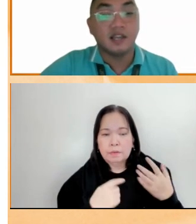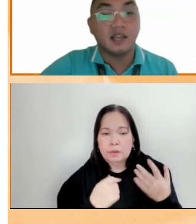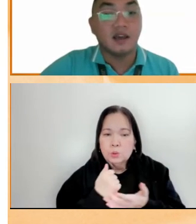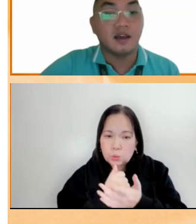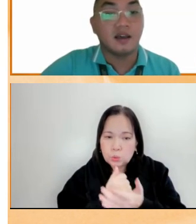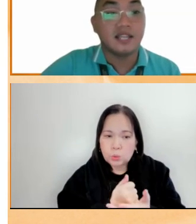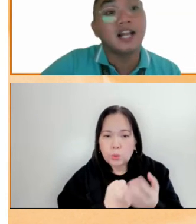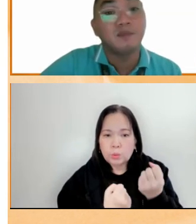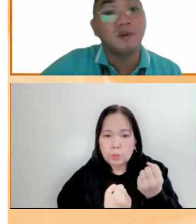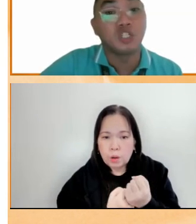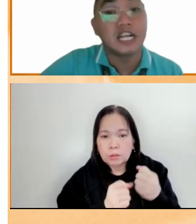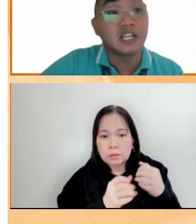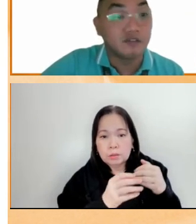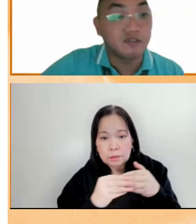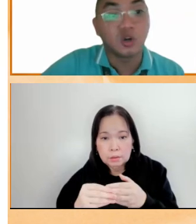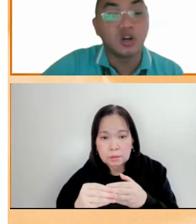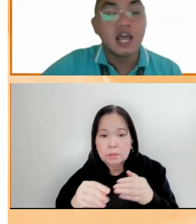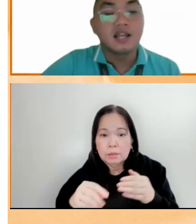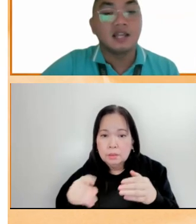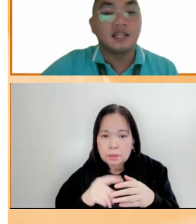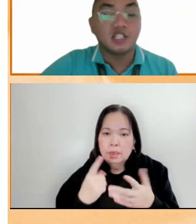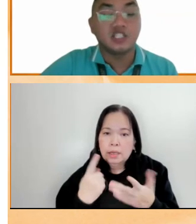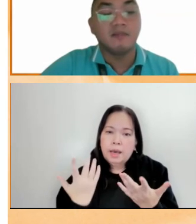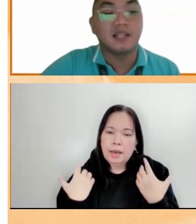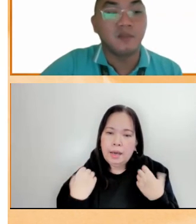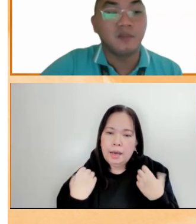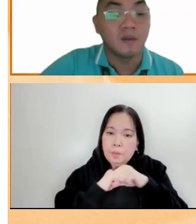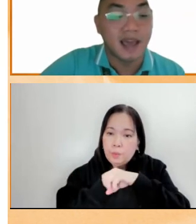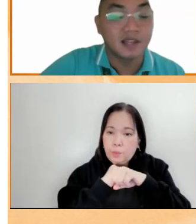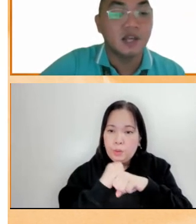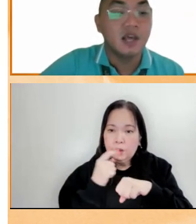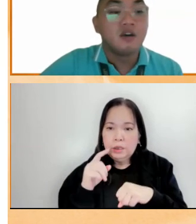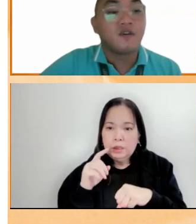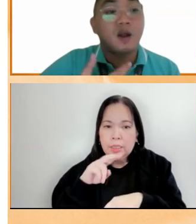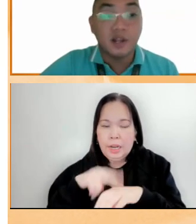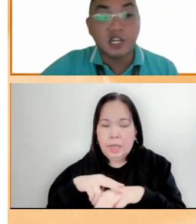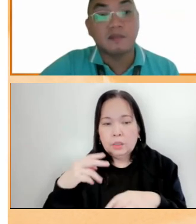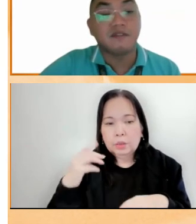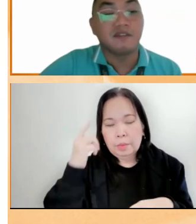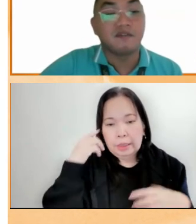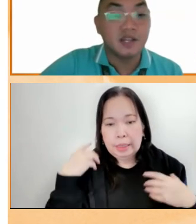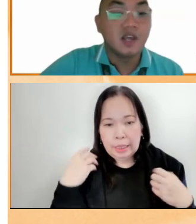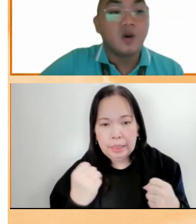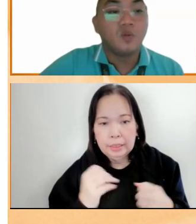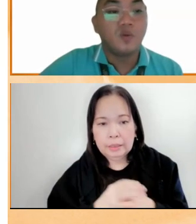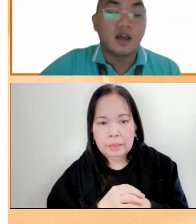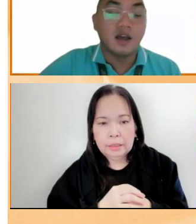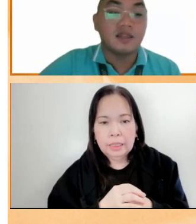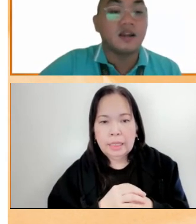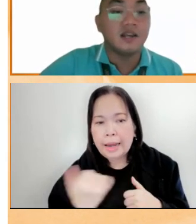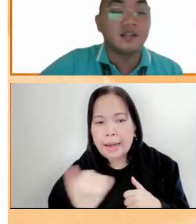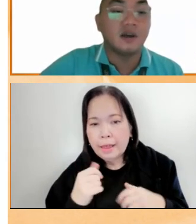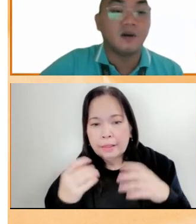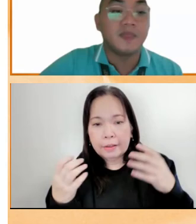is the health promotion intervention that the National Mental Health Program has. For our extreme life events,